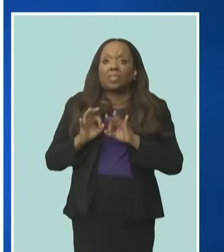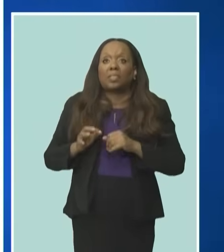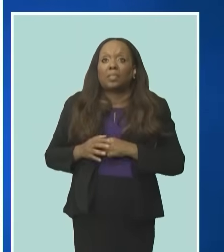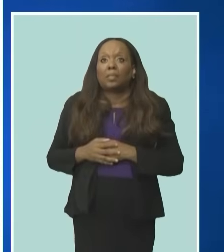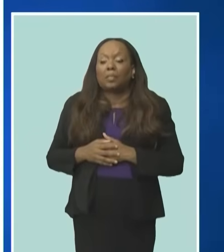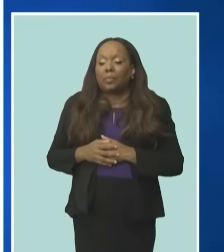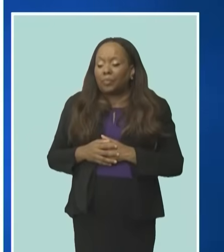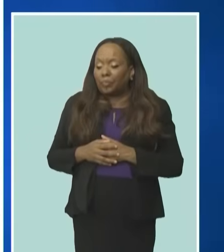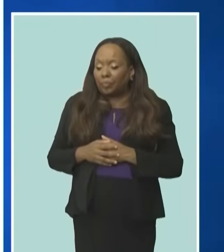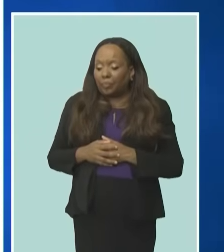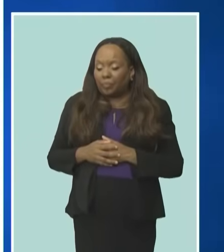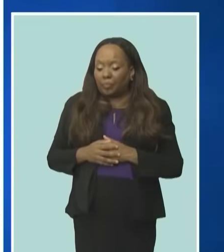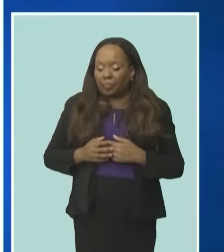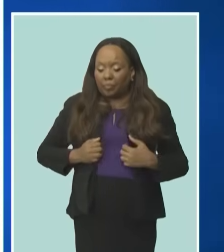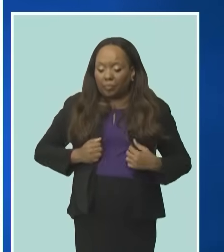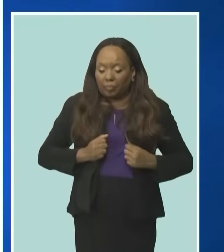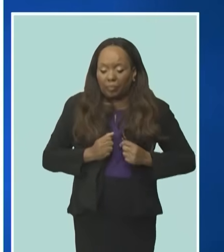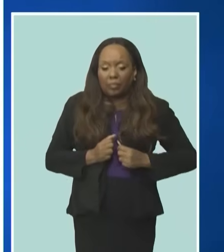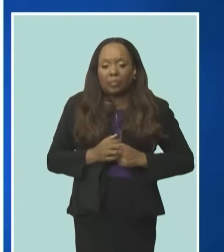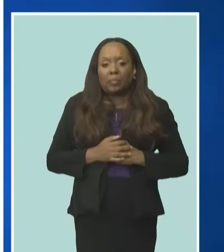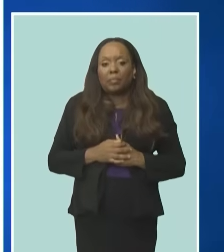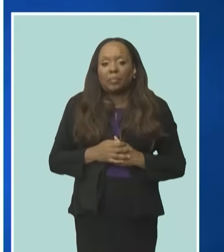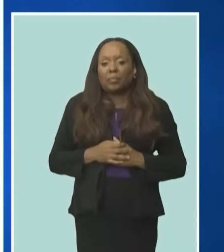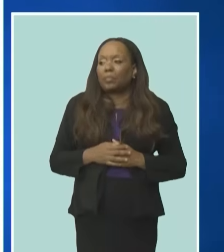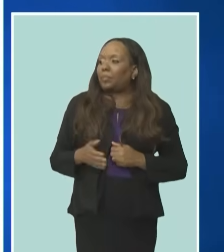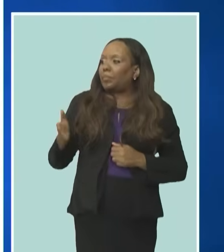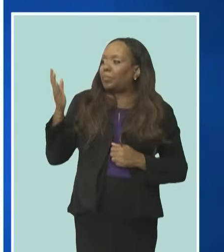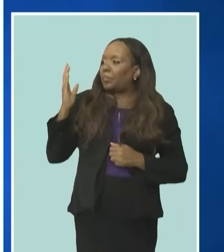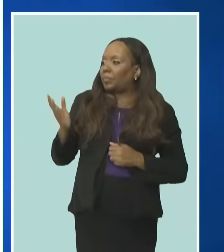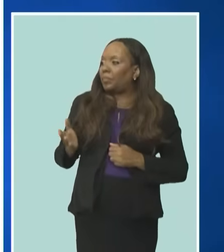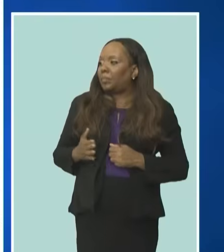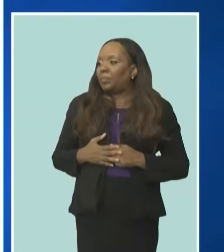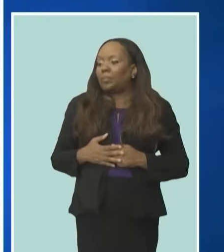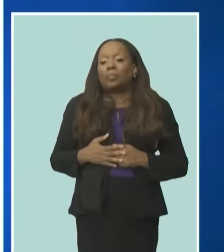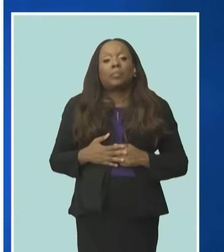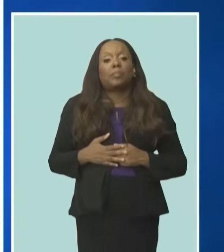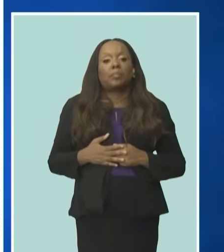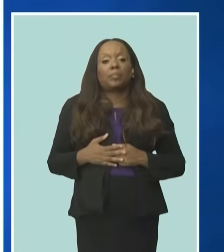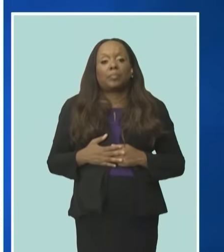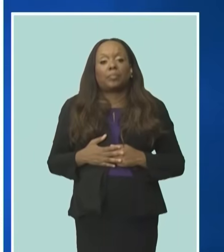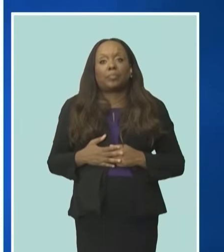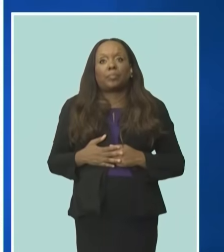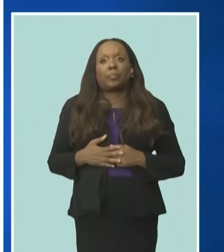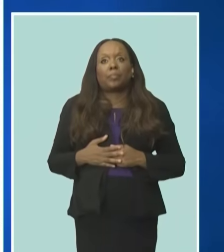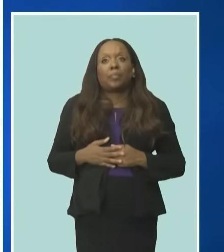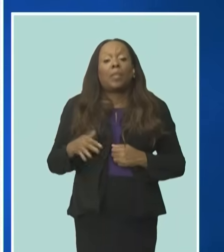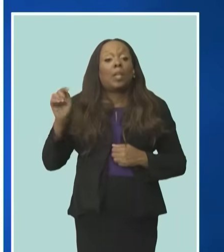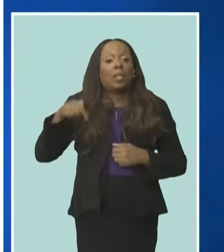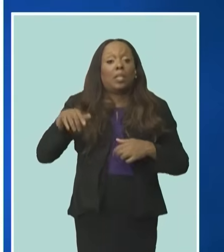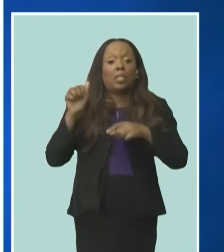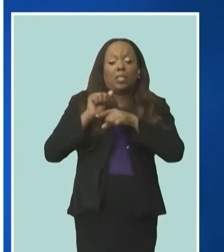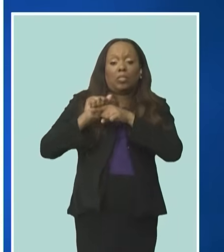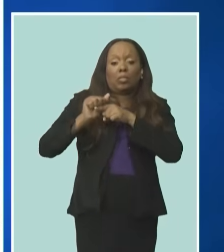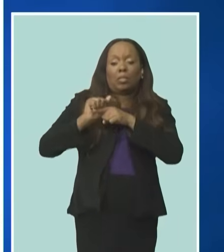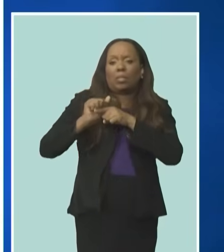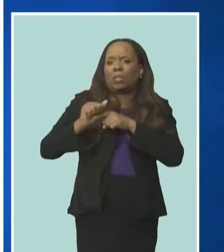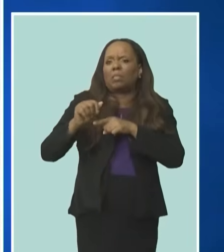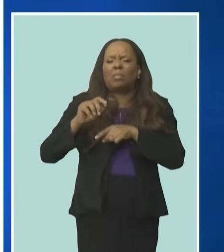program, first developed and delivered in 2017, has now become one of the flagship training initiatives of the RSS Training